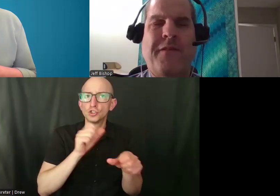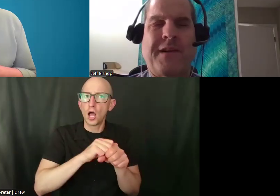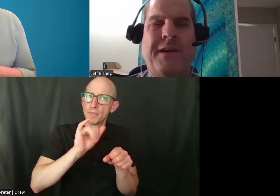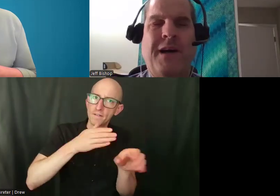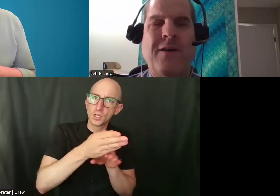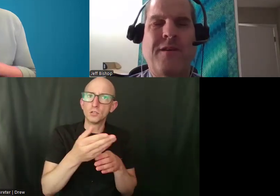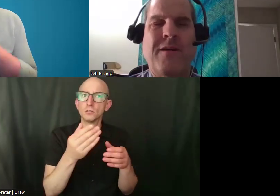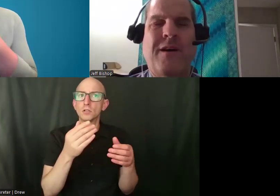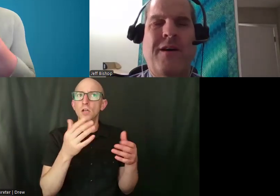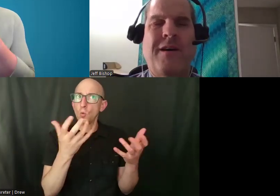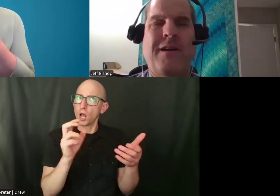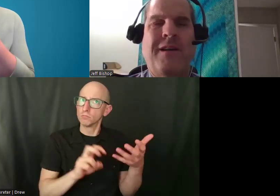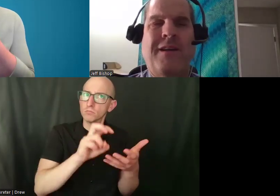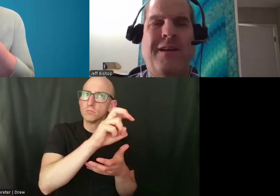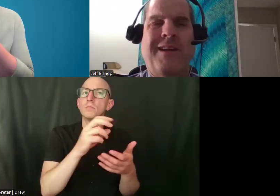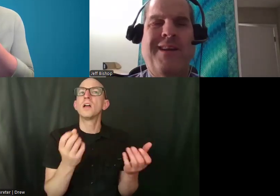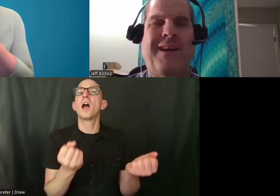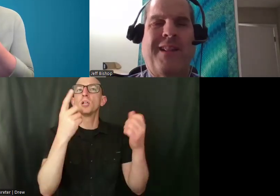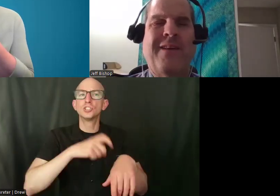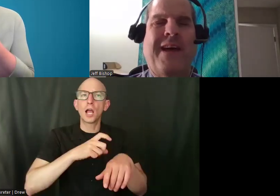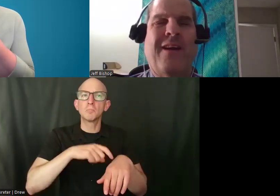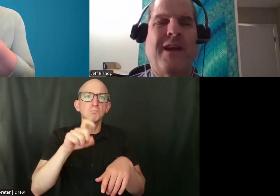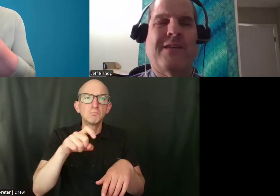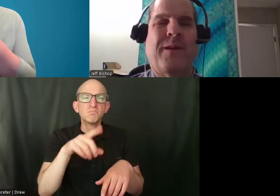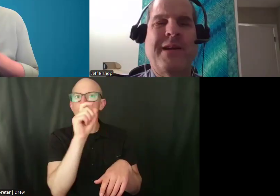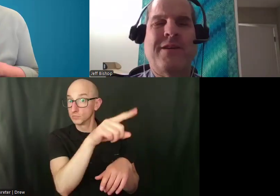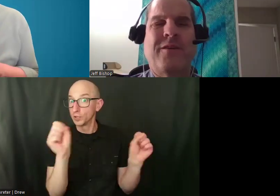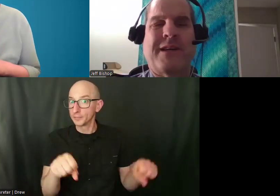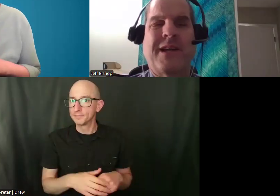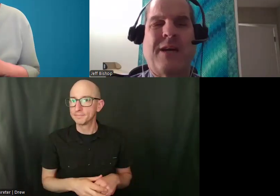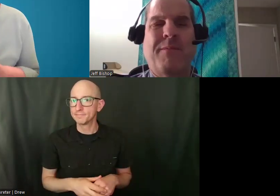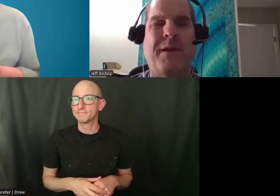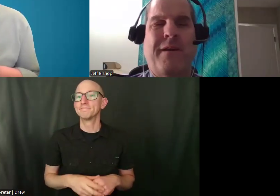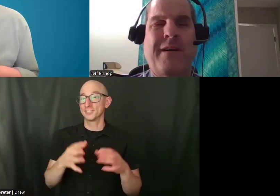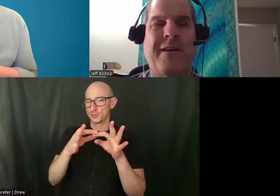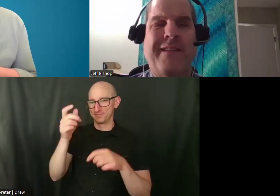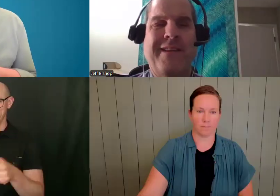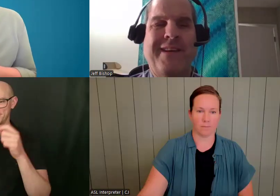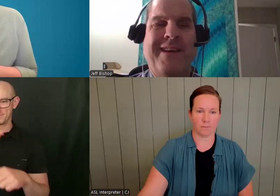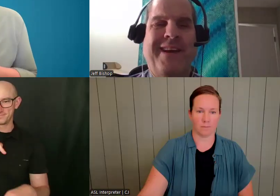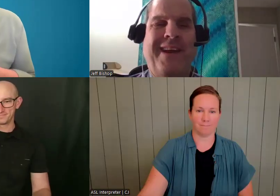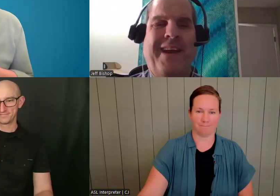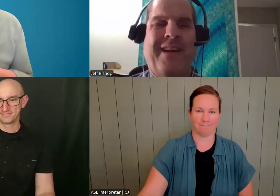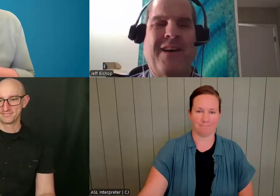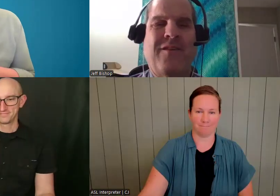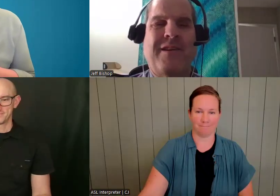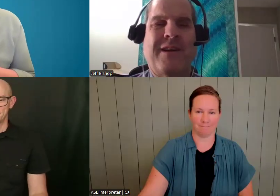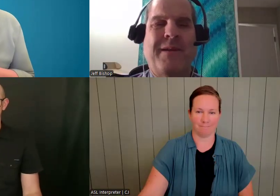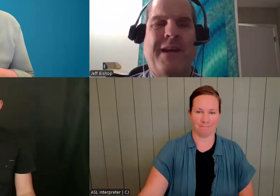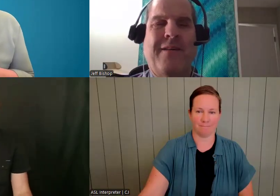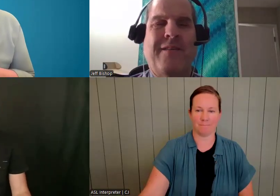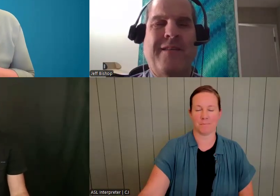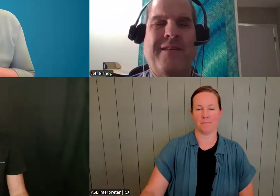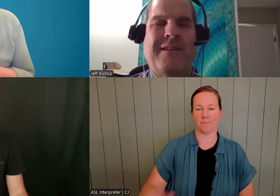along those perfect. lines. You could talk about advancement opportunities. Love that. Okay, so what I'm going to do is I'm going to come up here and I'm going to